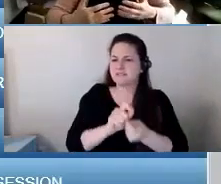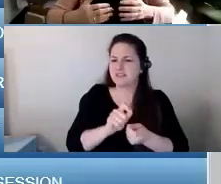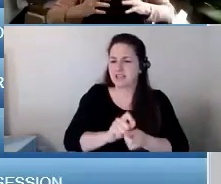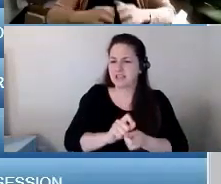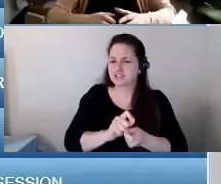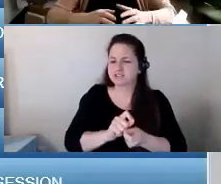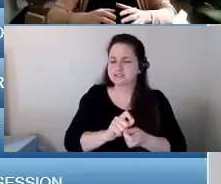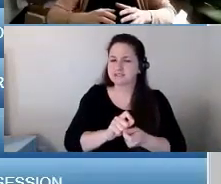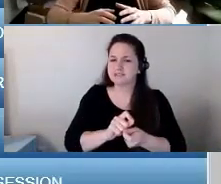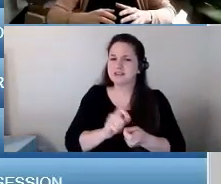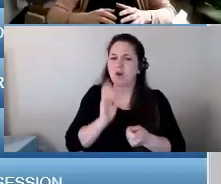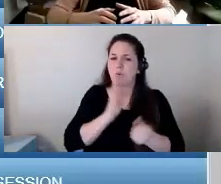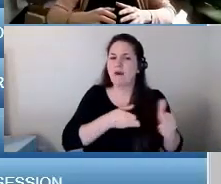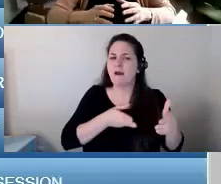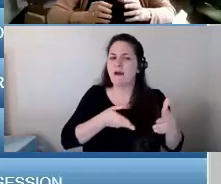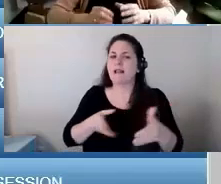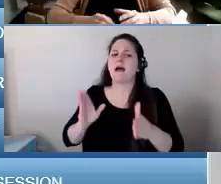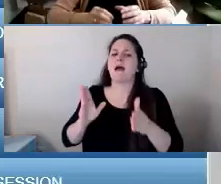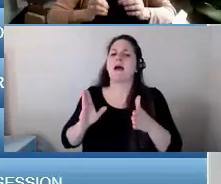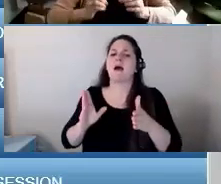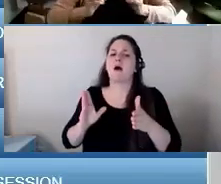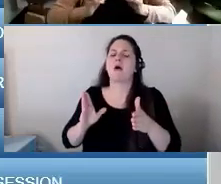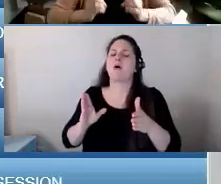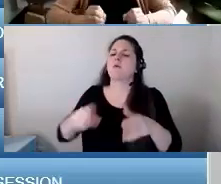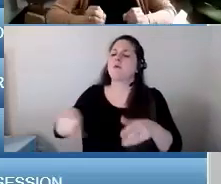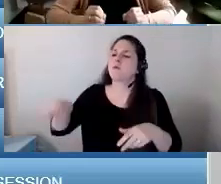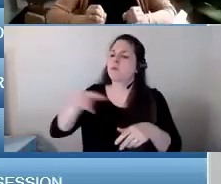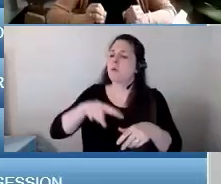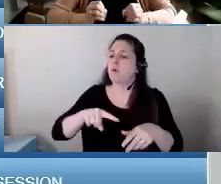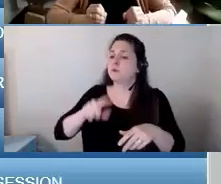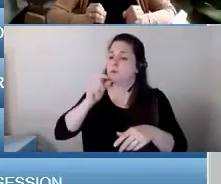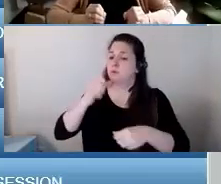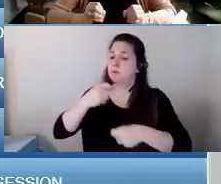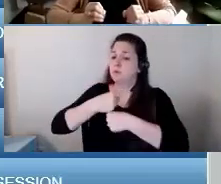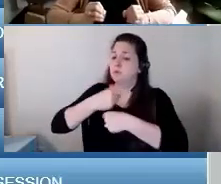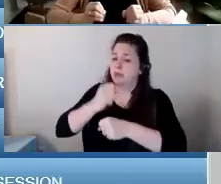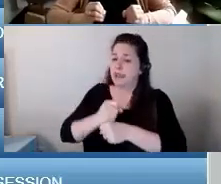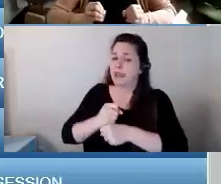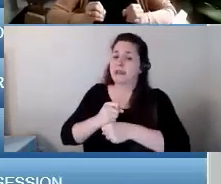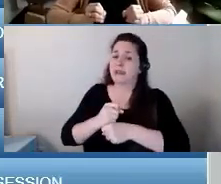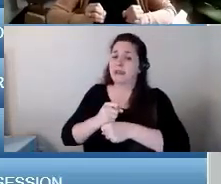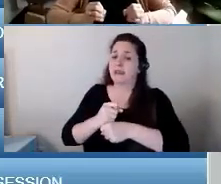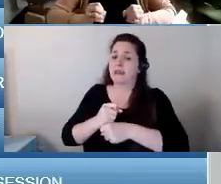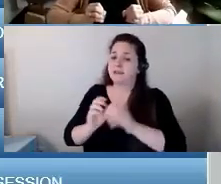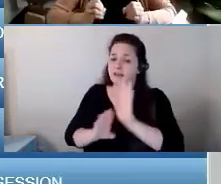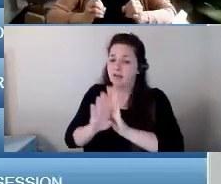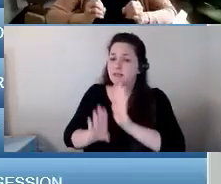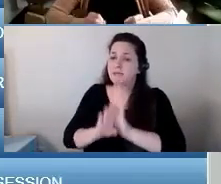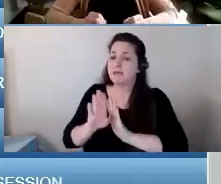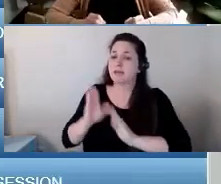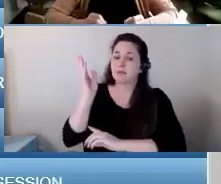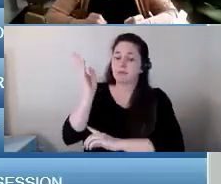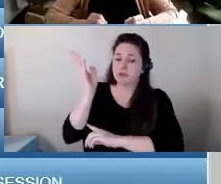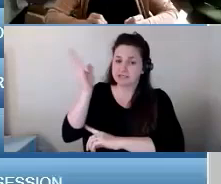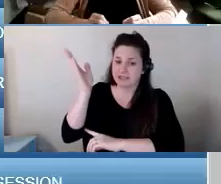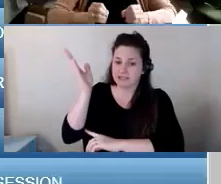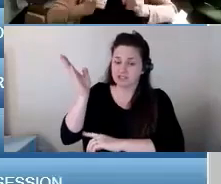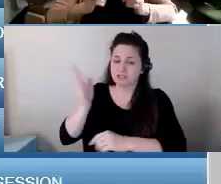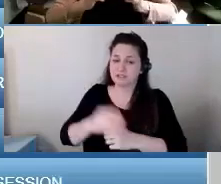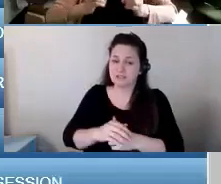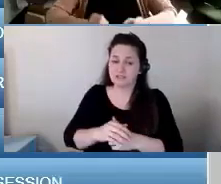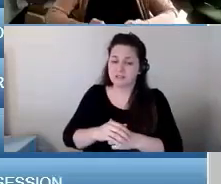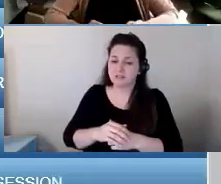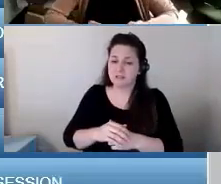will enable those who are creating a presentation.